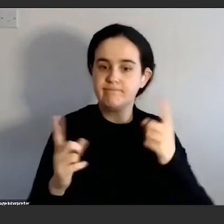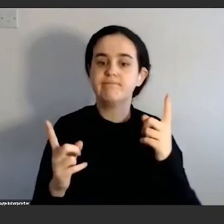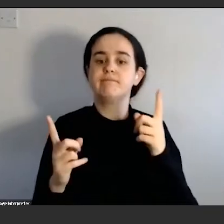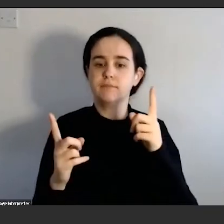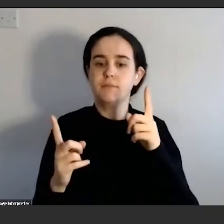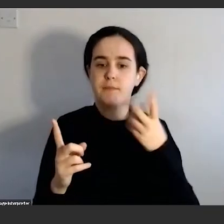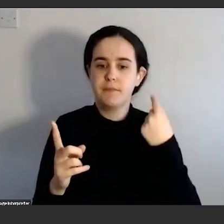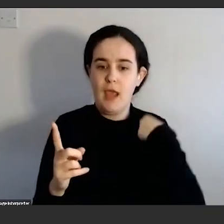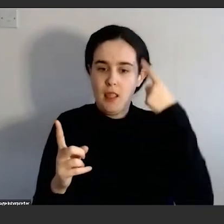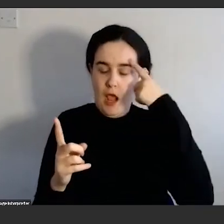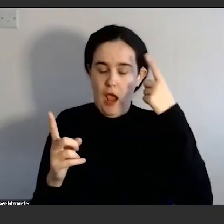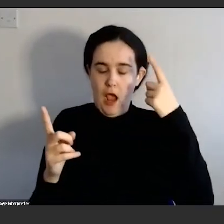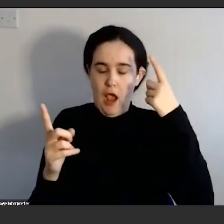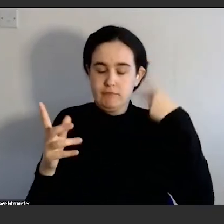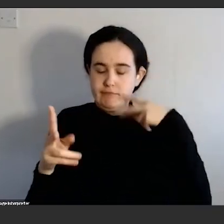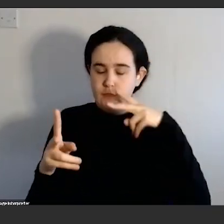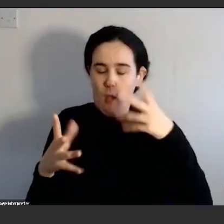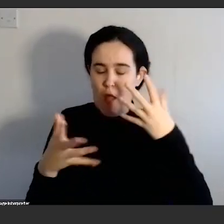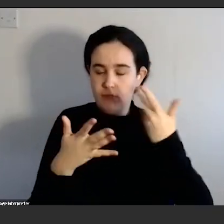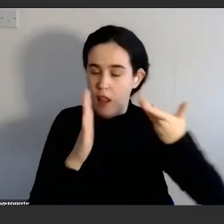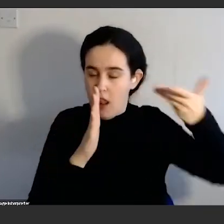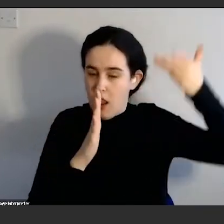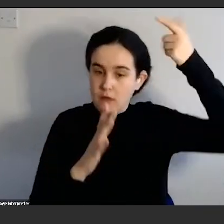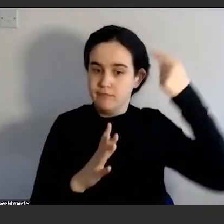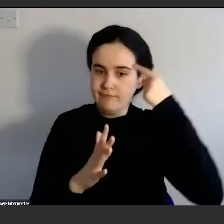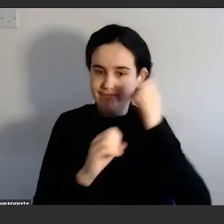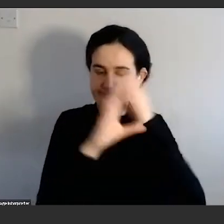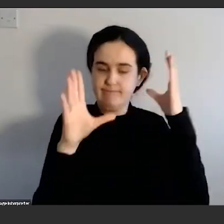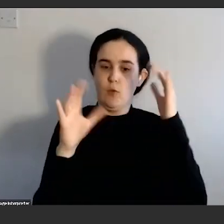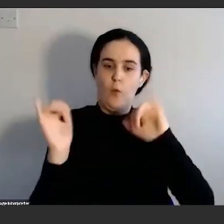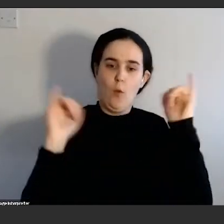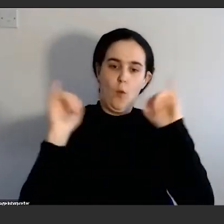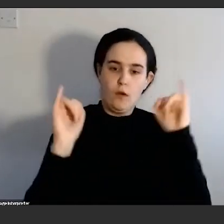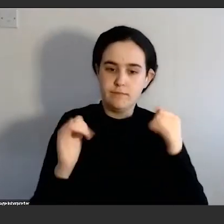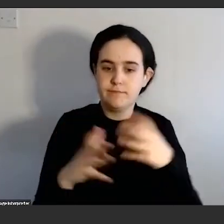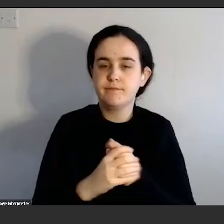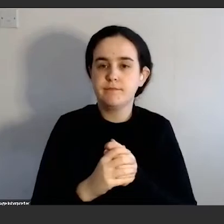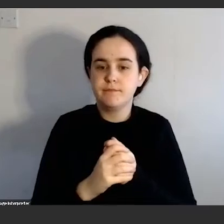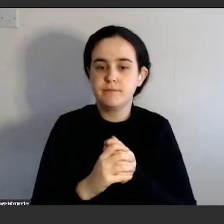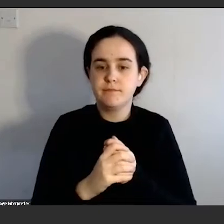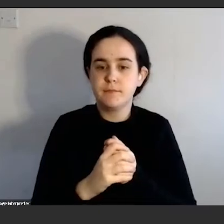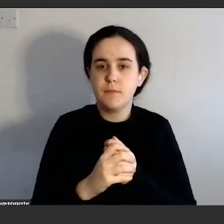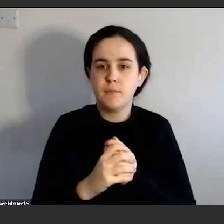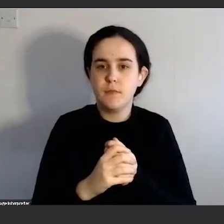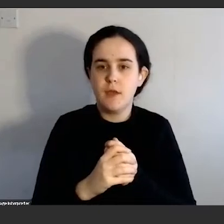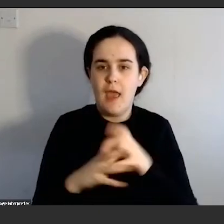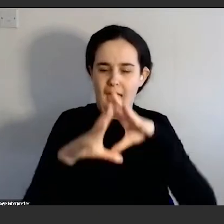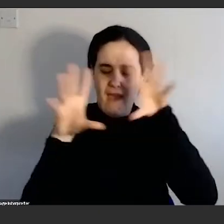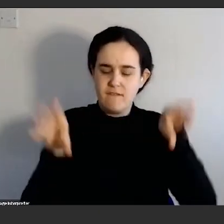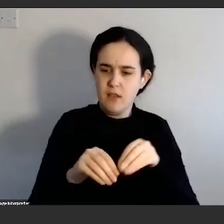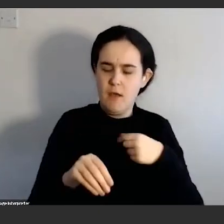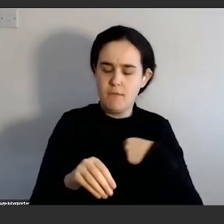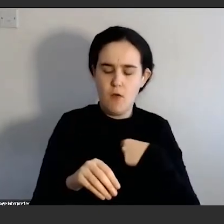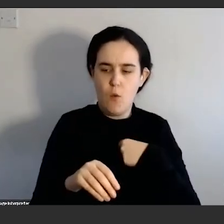my point of view or anything. And so it became a sort of Kafkan world, I'd say. I